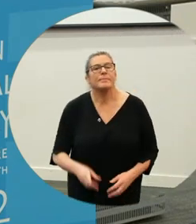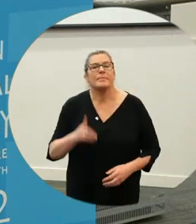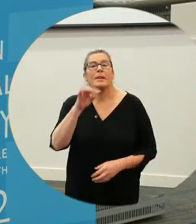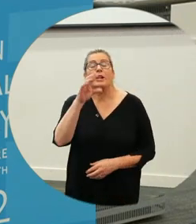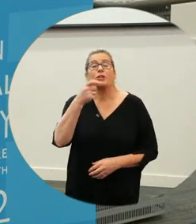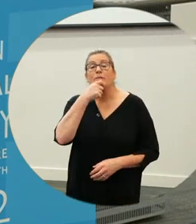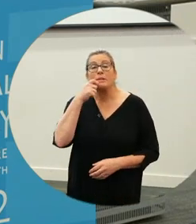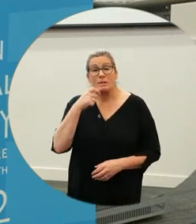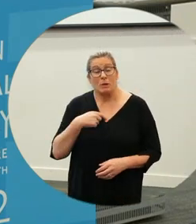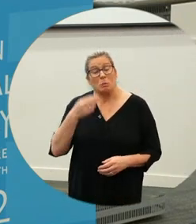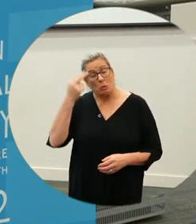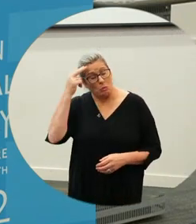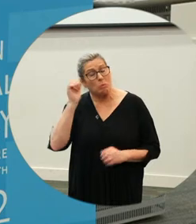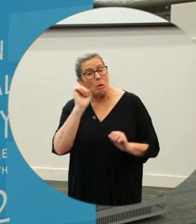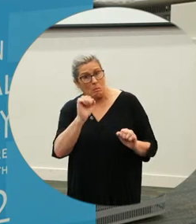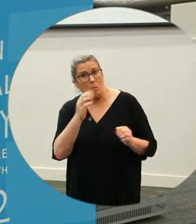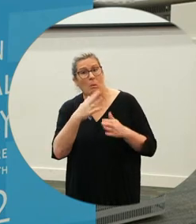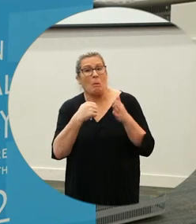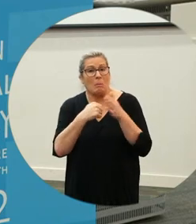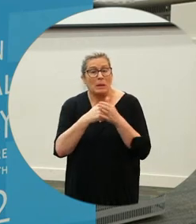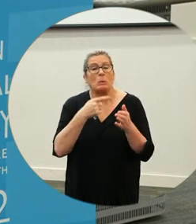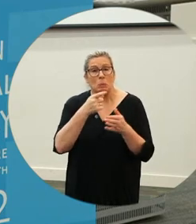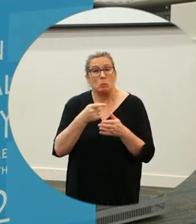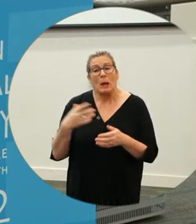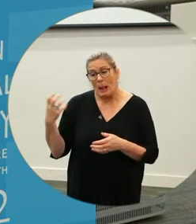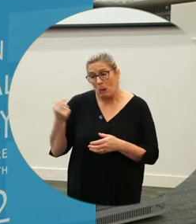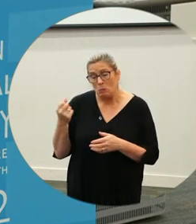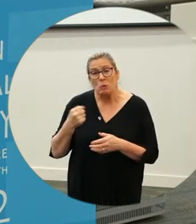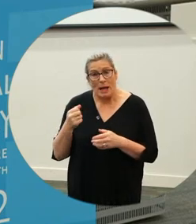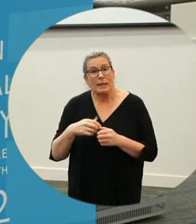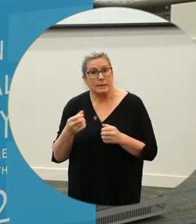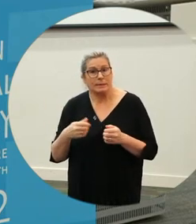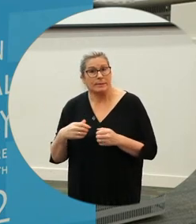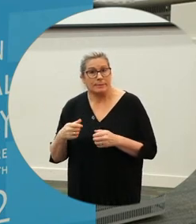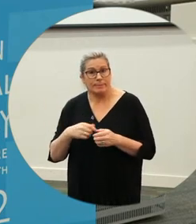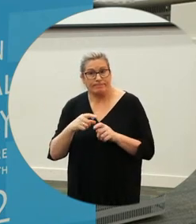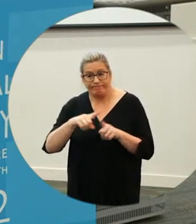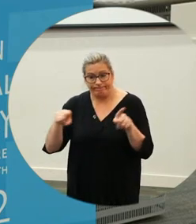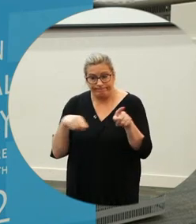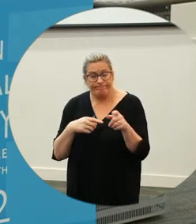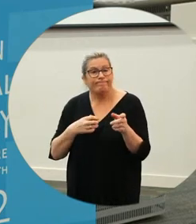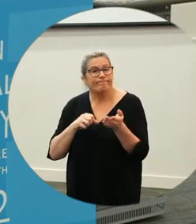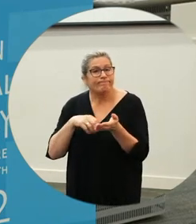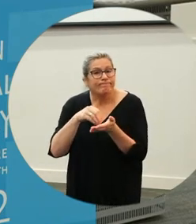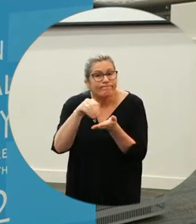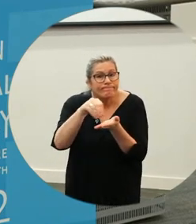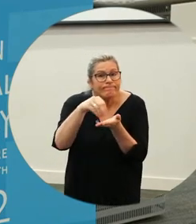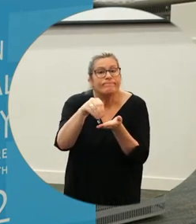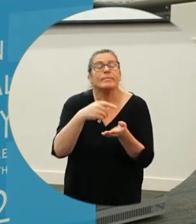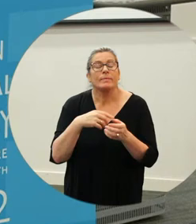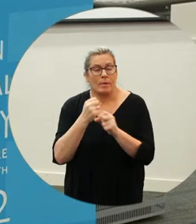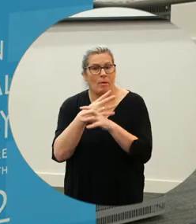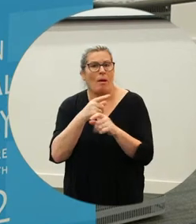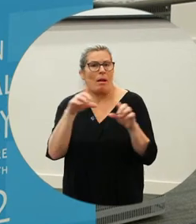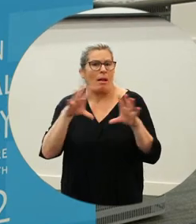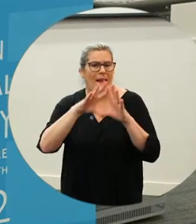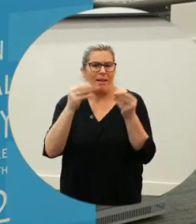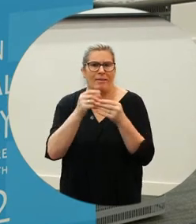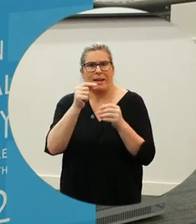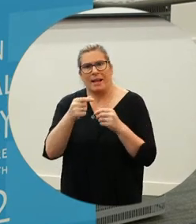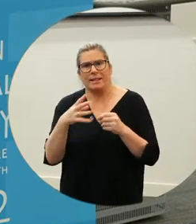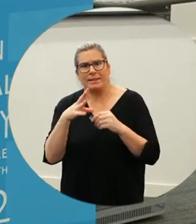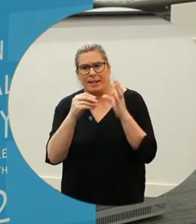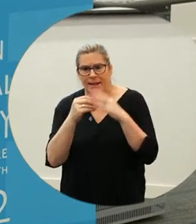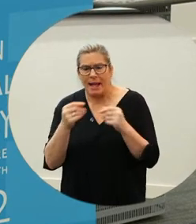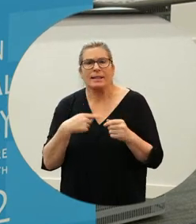pay, and we're going to bring you to a proper barracks. So tomorrow morning, every man is to take his bedroll and his belongings, put your